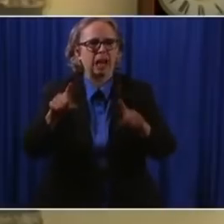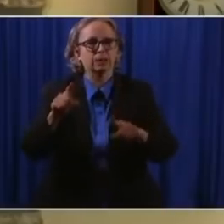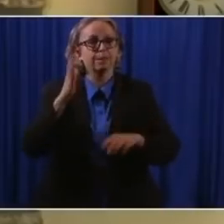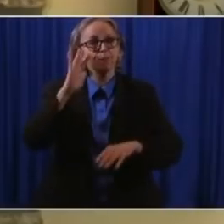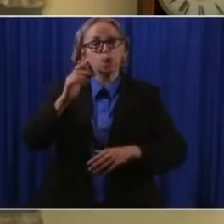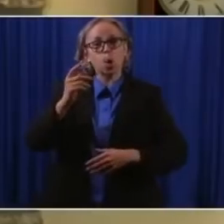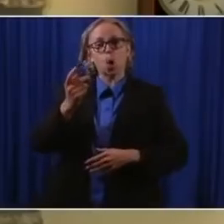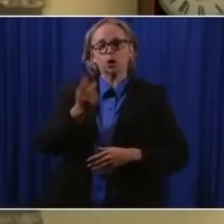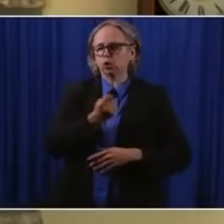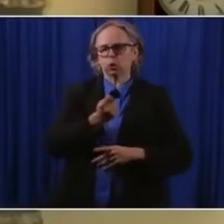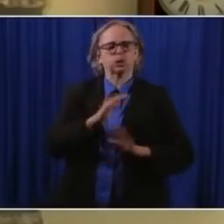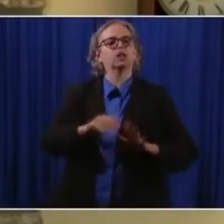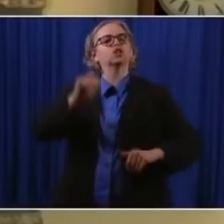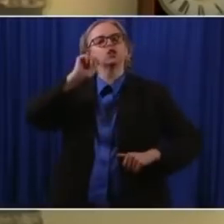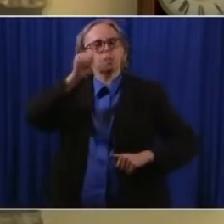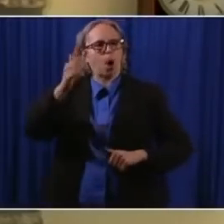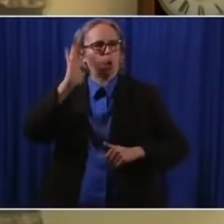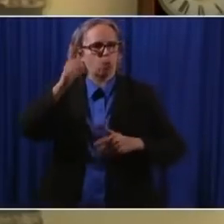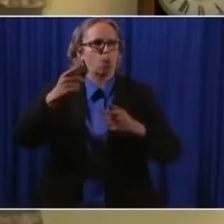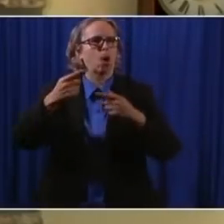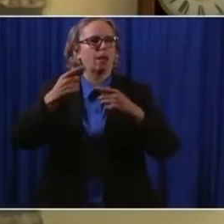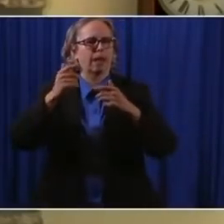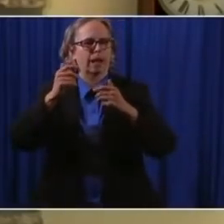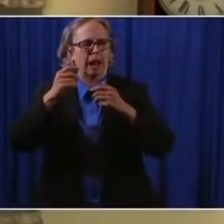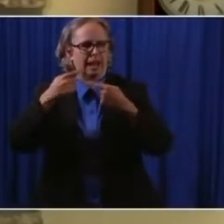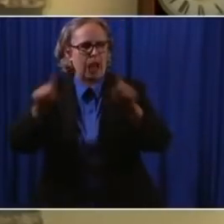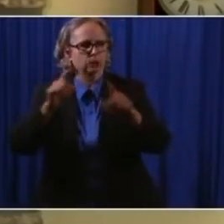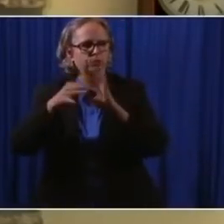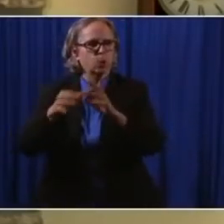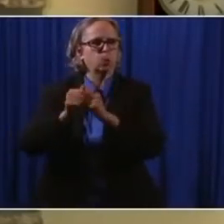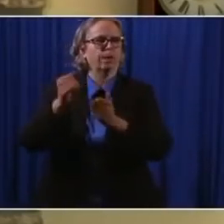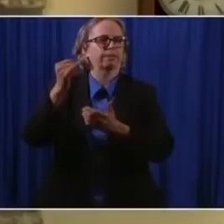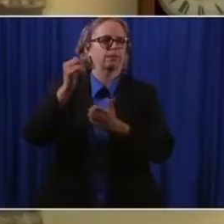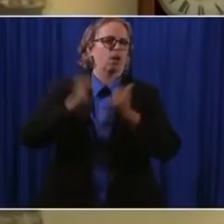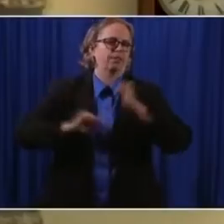regard to performing arts. So across the board.